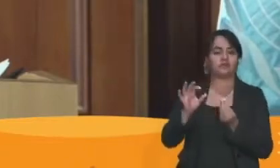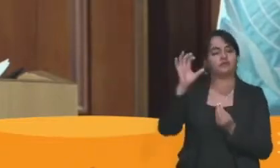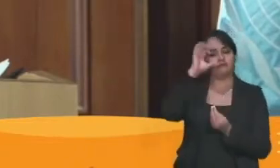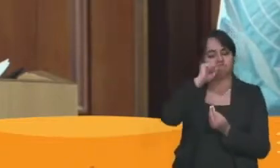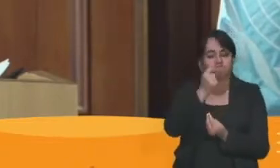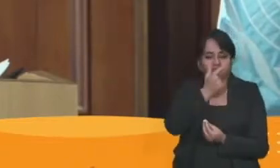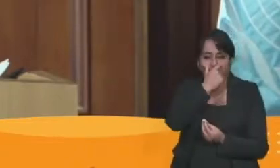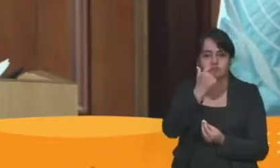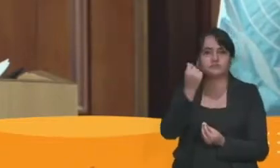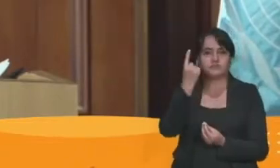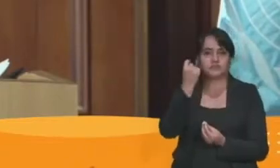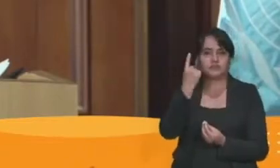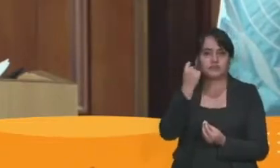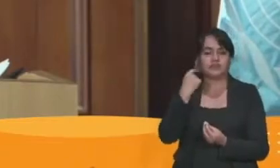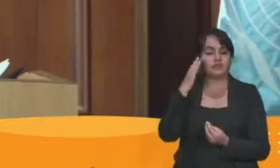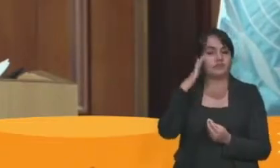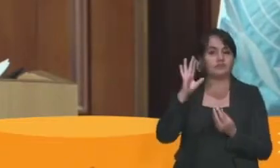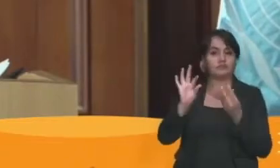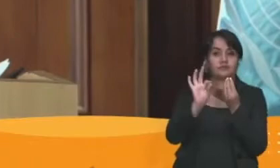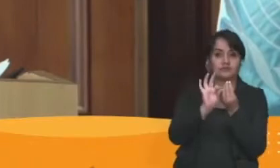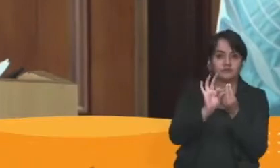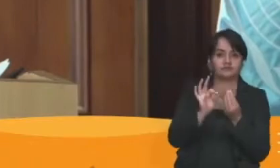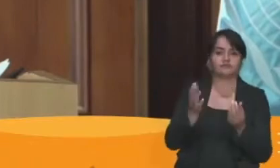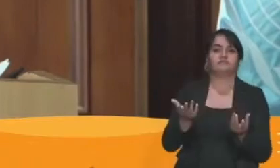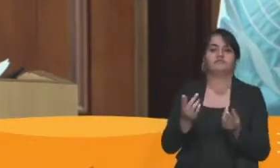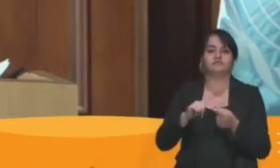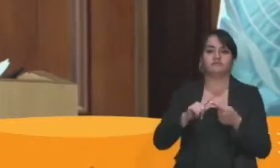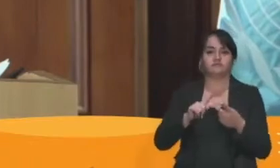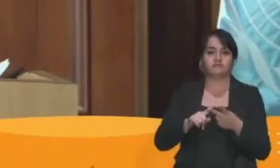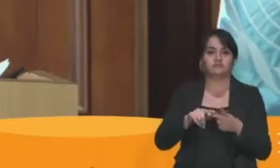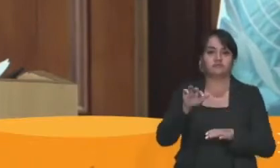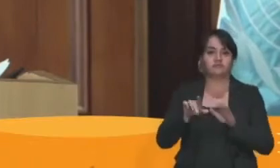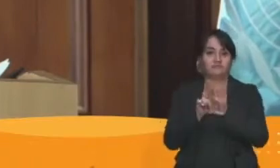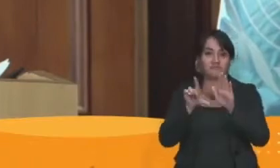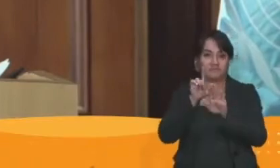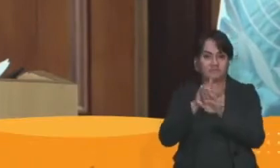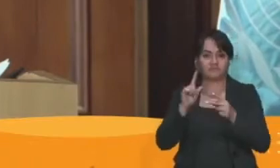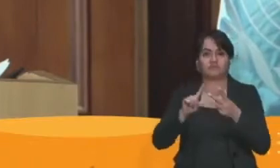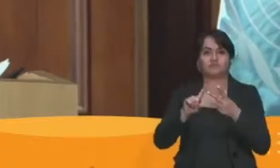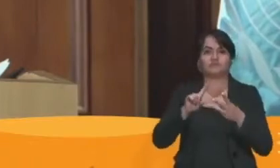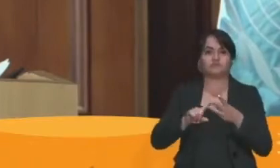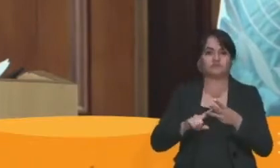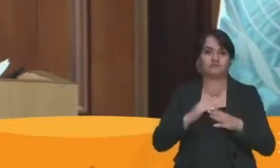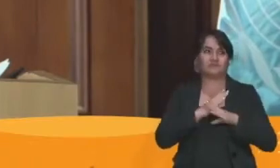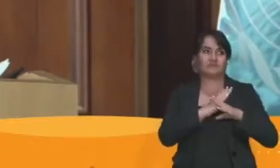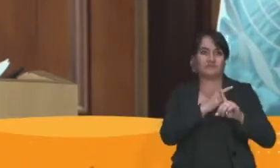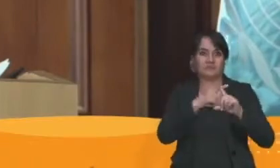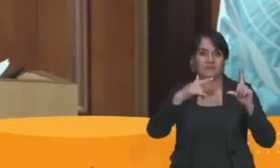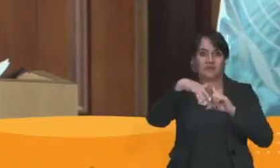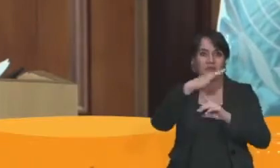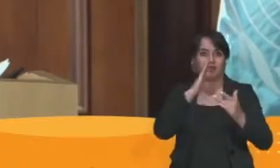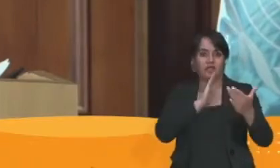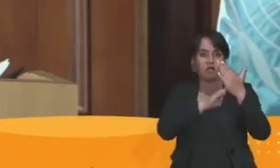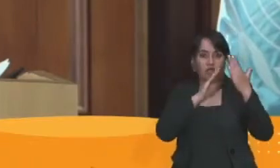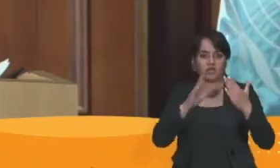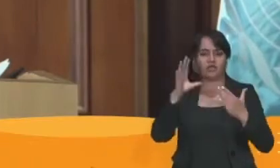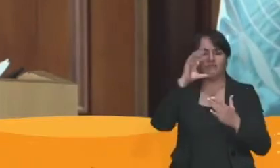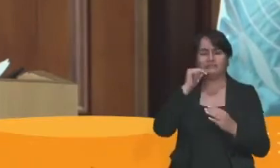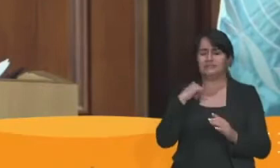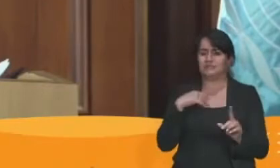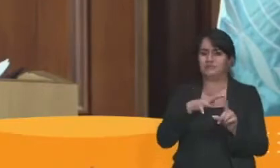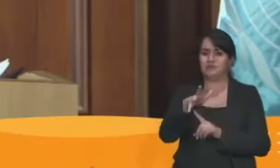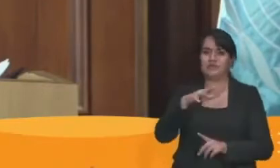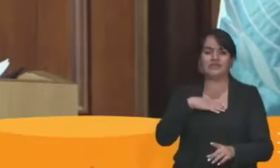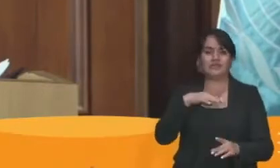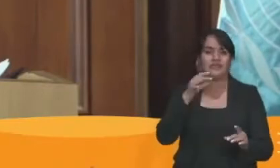acknowledges that drug trafficking, the illicit crops, and the environmental crimes have a negative